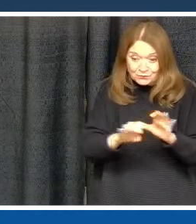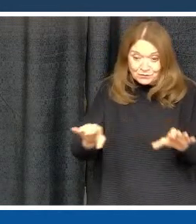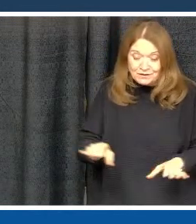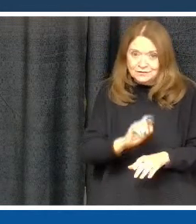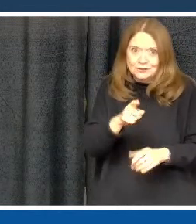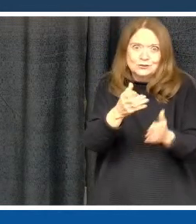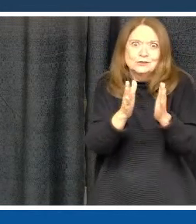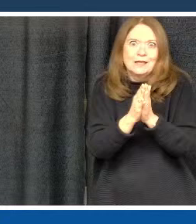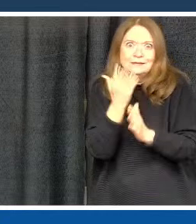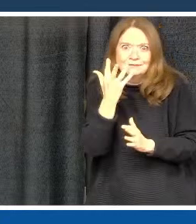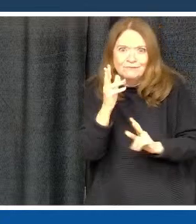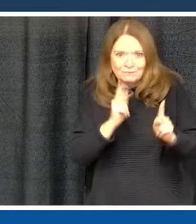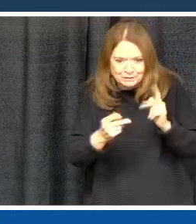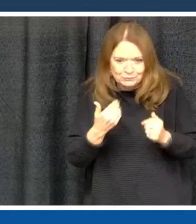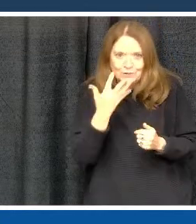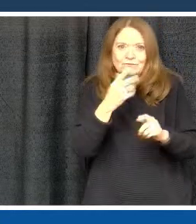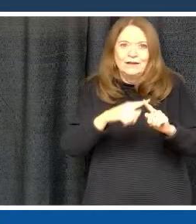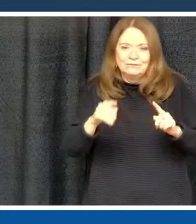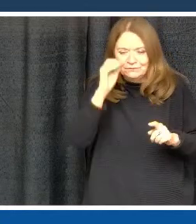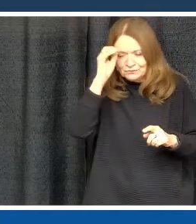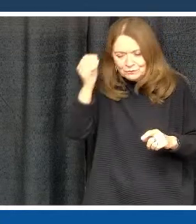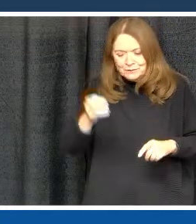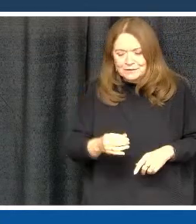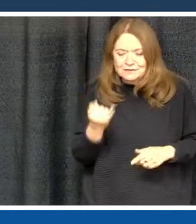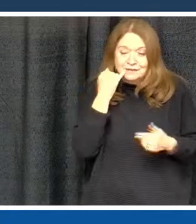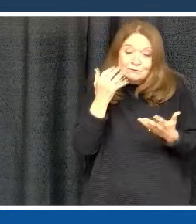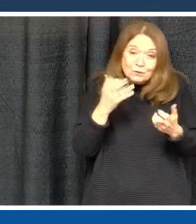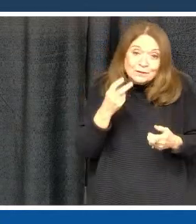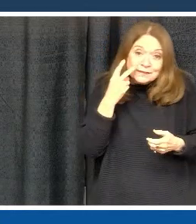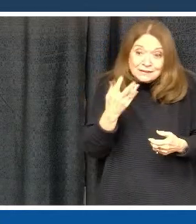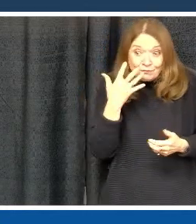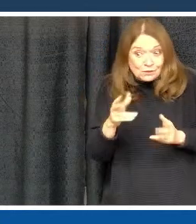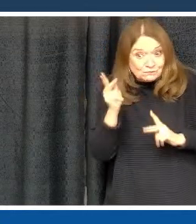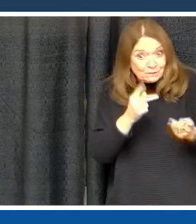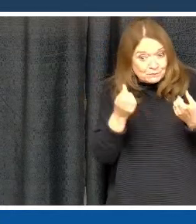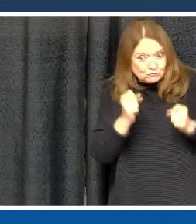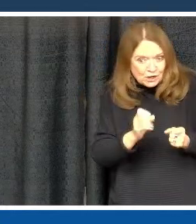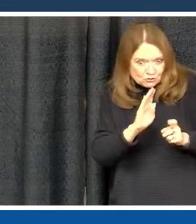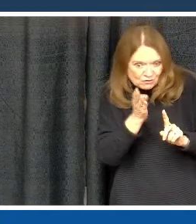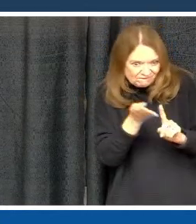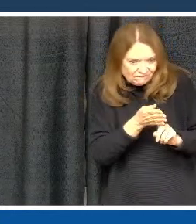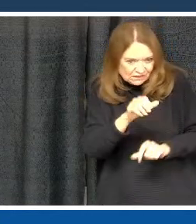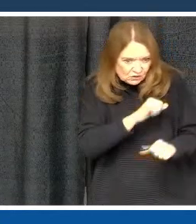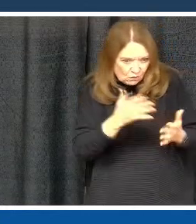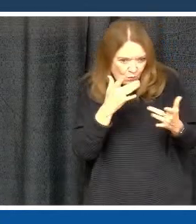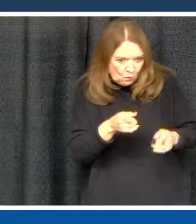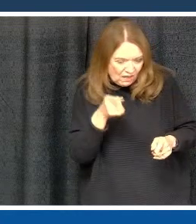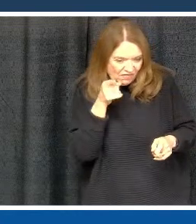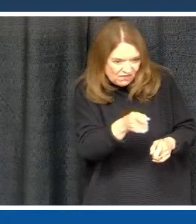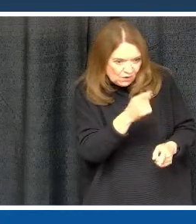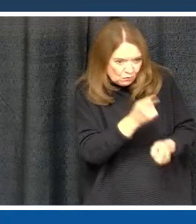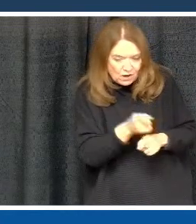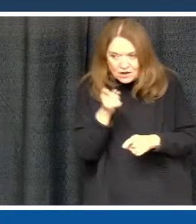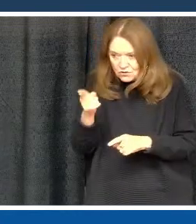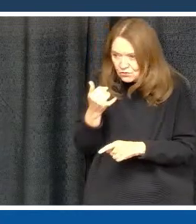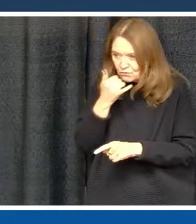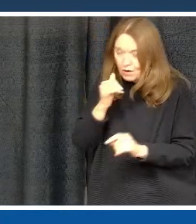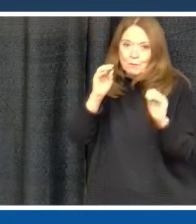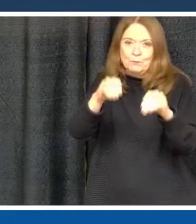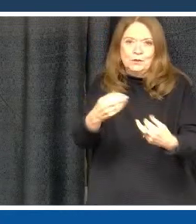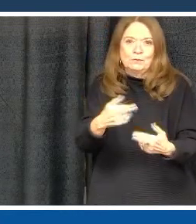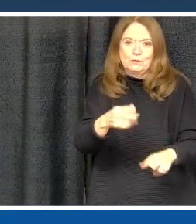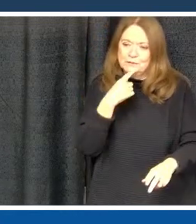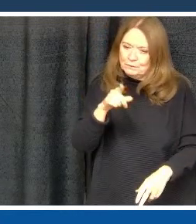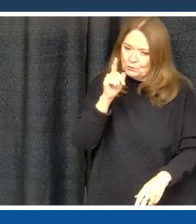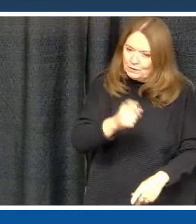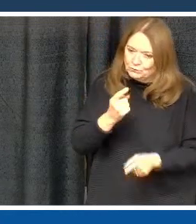ask 5 different people. If you want to see those 5 people try to convince each other why they're right and you're wrong, put them in a room and tell them they have to